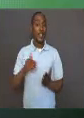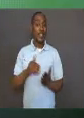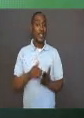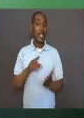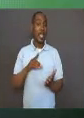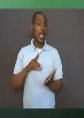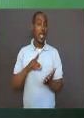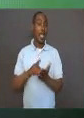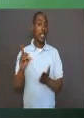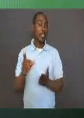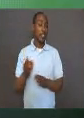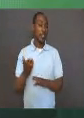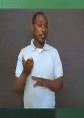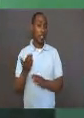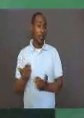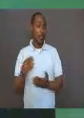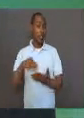we have just learned.